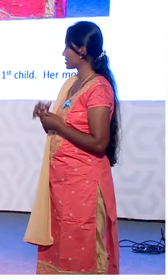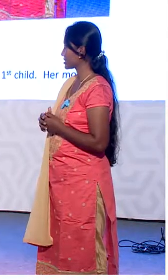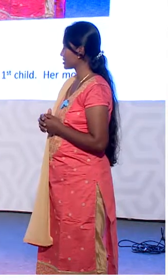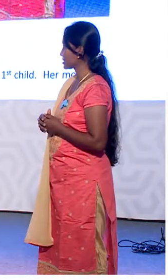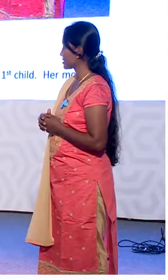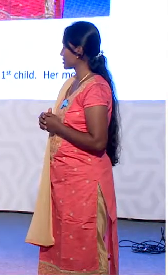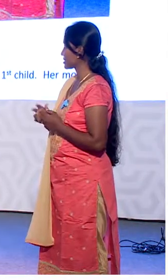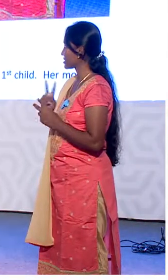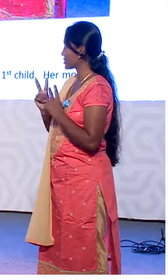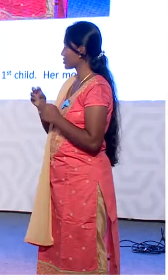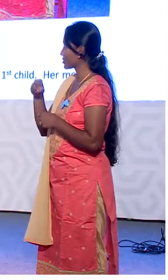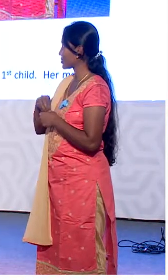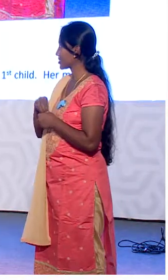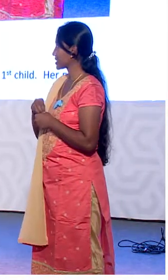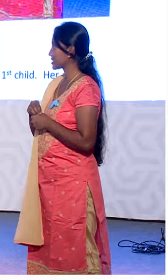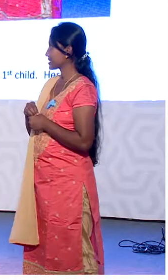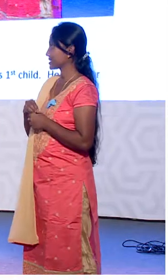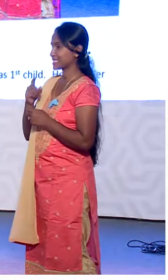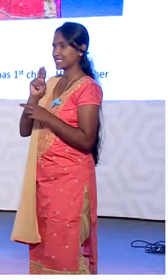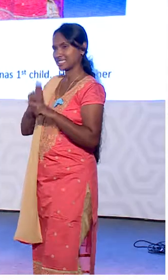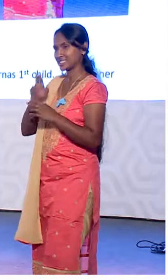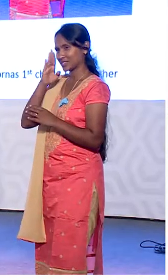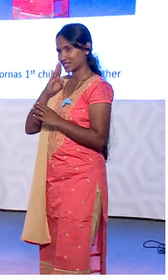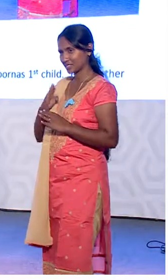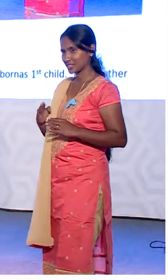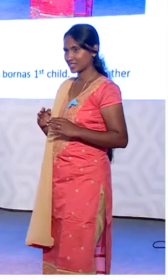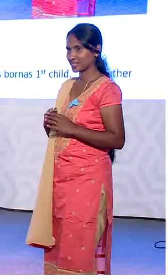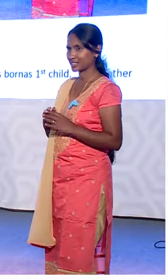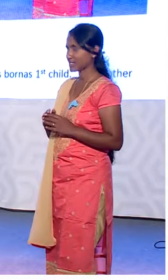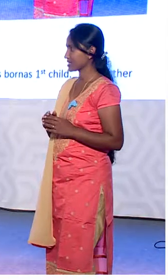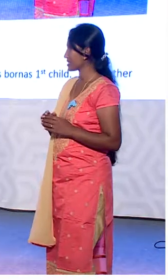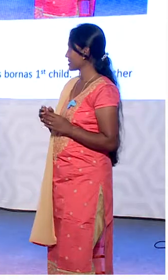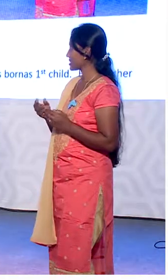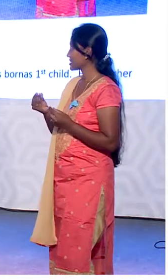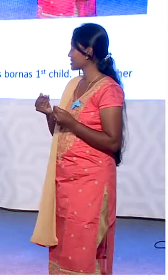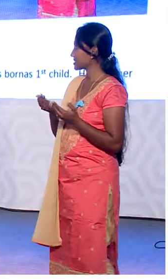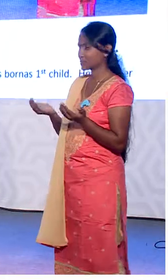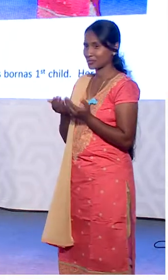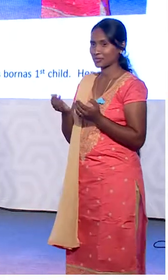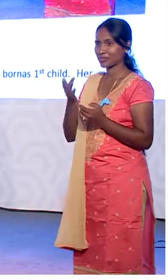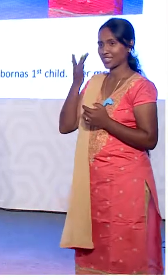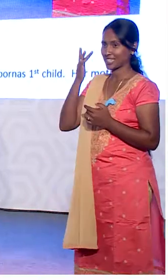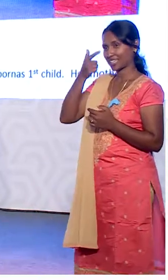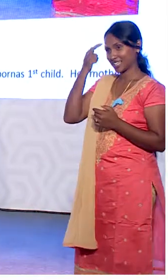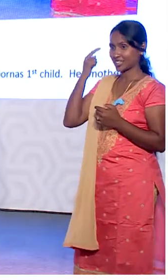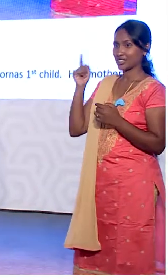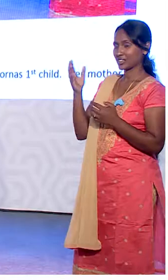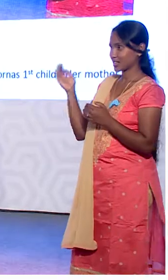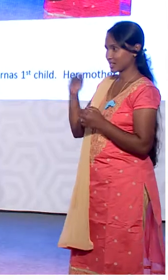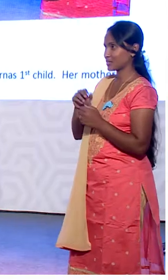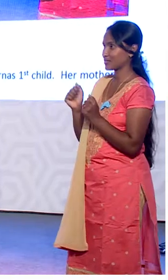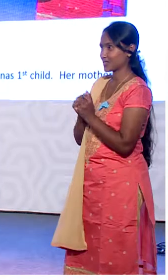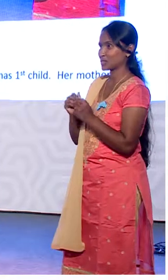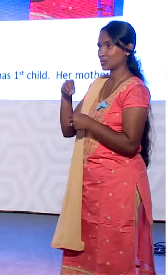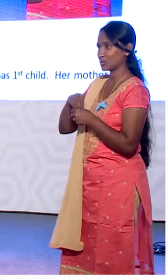be a billionaire. See, quite early. Some babies, we say the babies are lucky, they come with their own